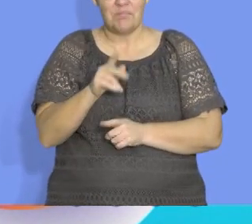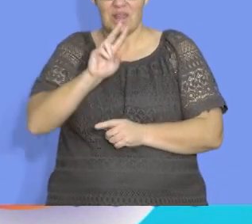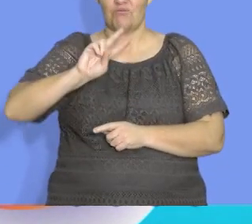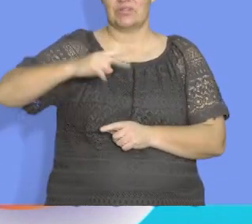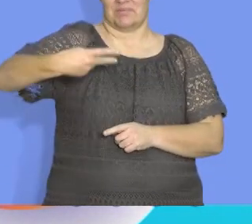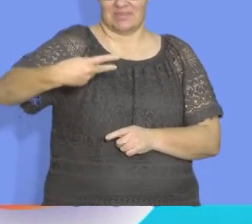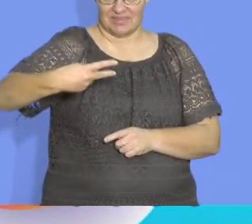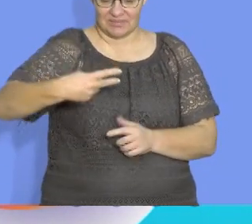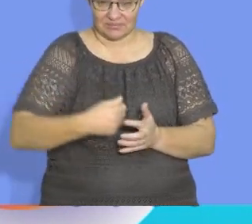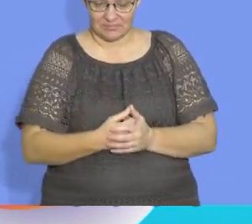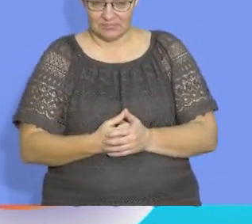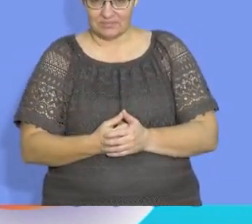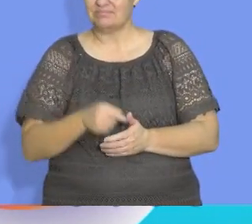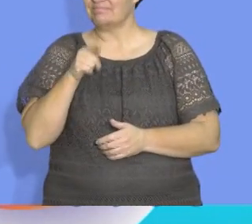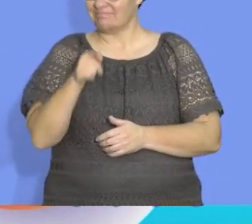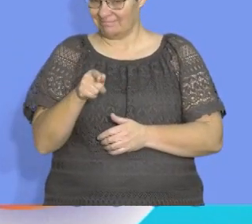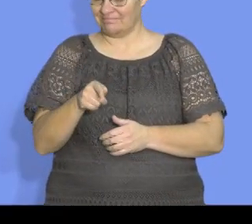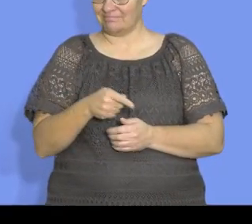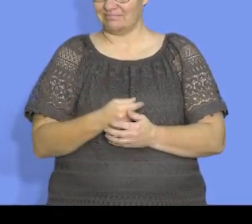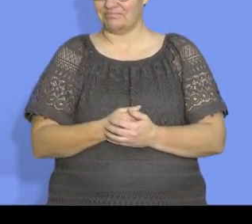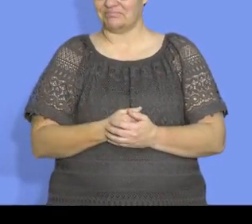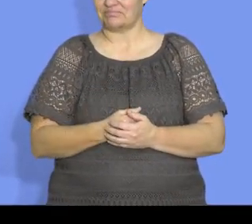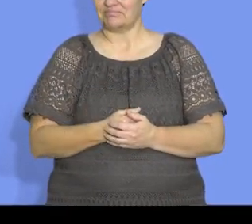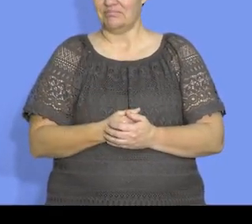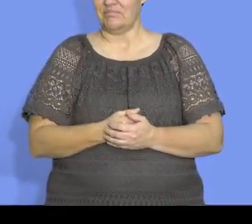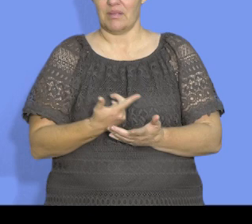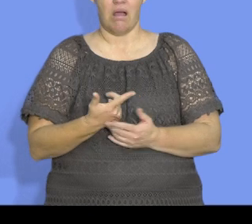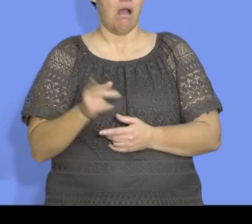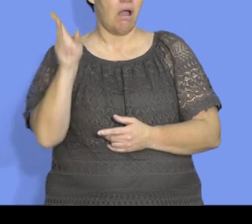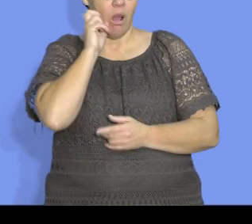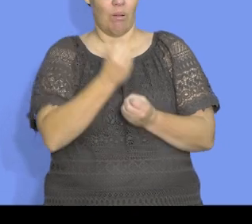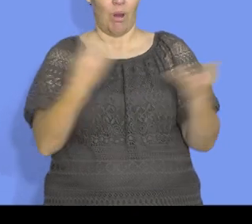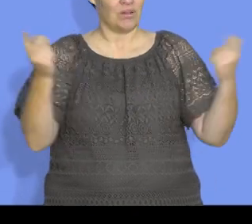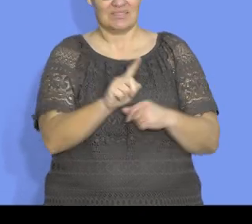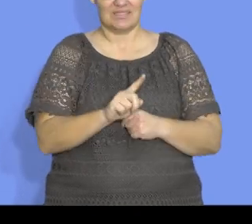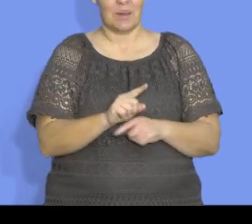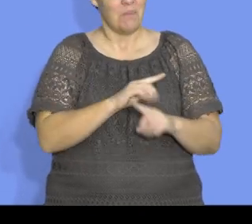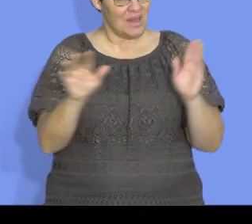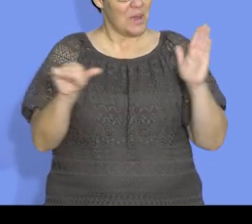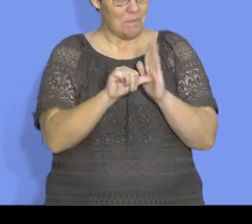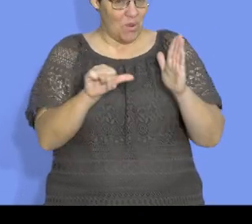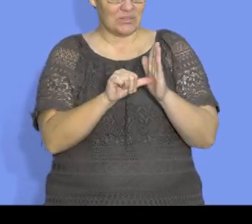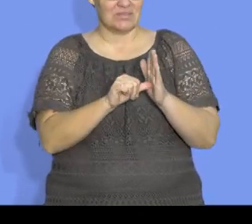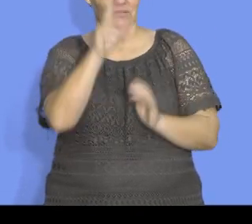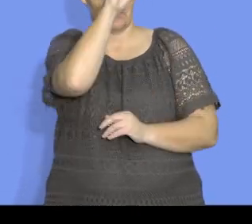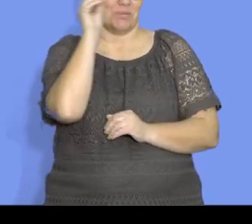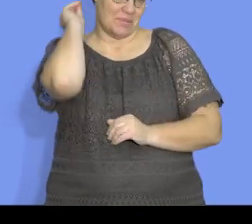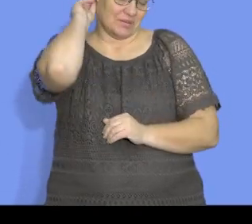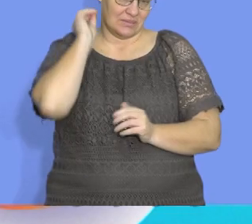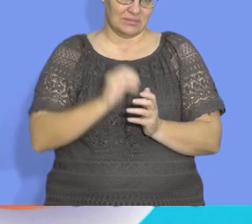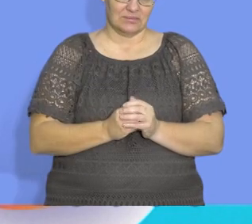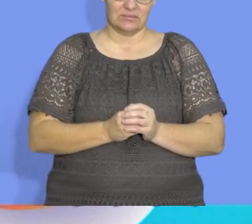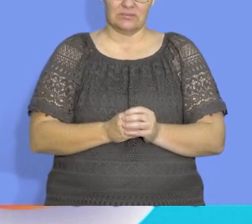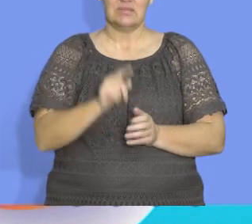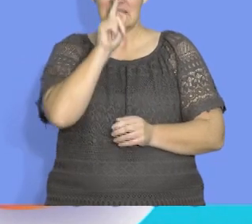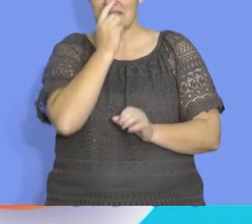reciprocal. That's quite a word that we don't hear very often, but it's an important word to remember. Now, let's